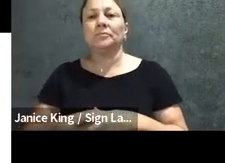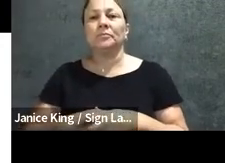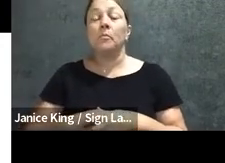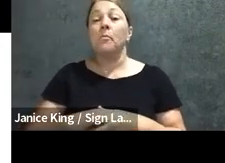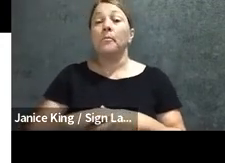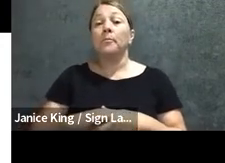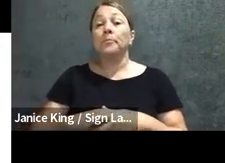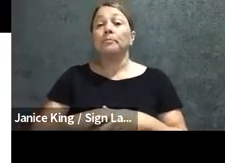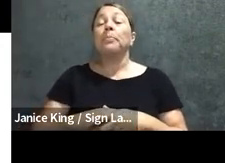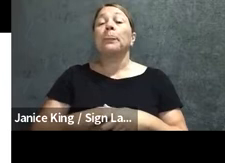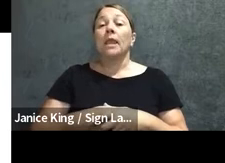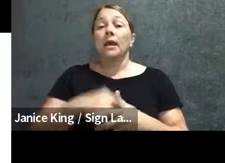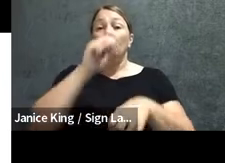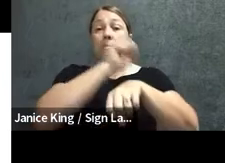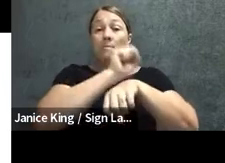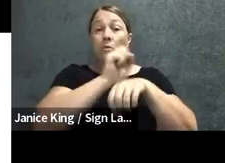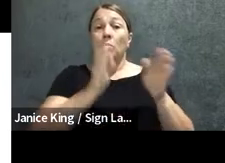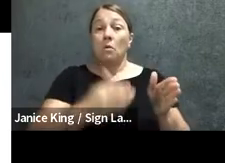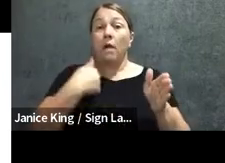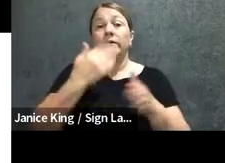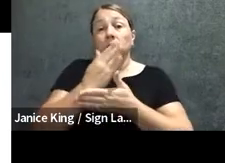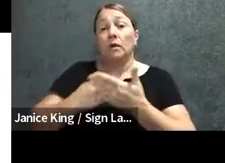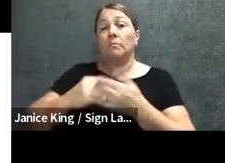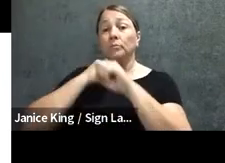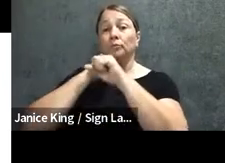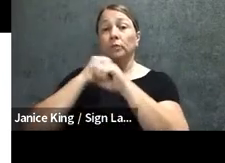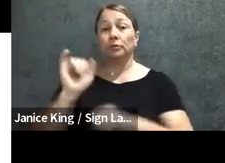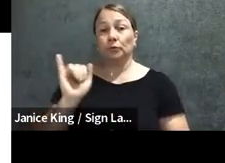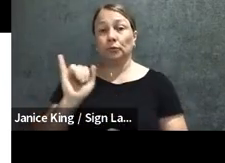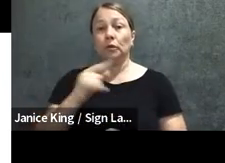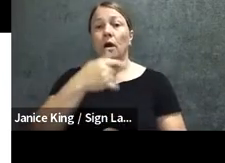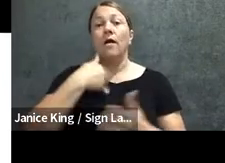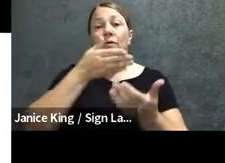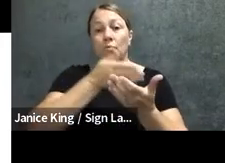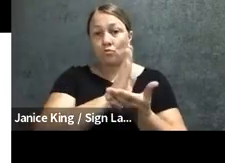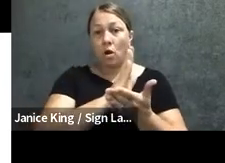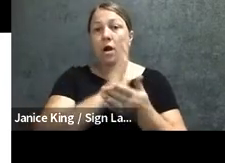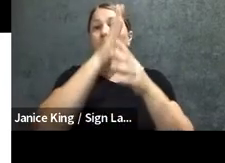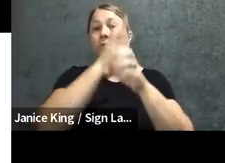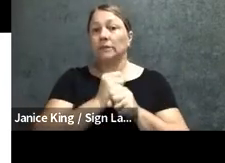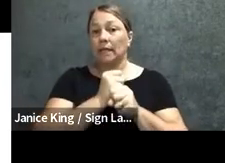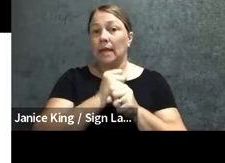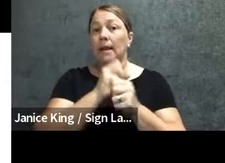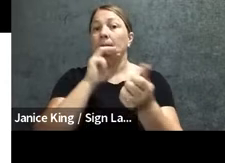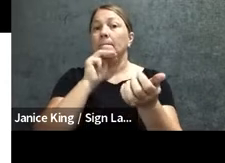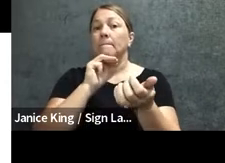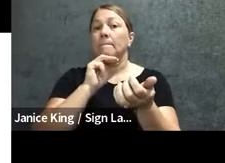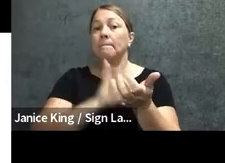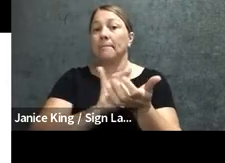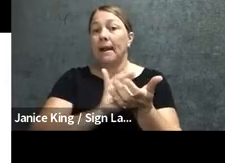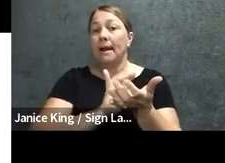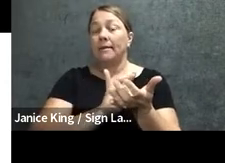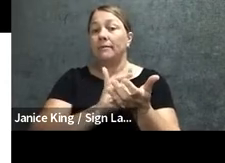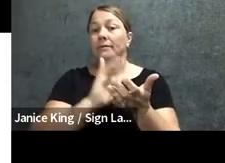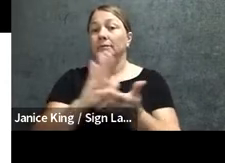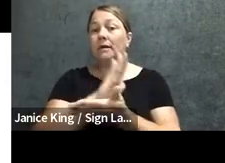Employer also has some protections. They have a right to receive medical documentation of a disability if a